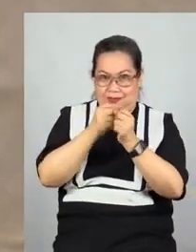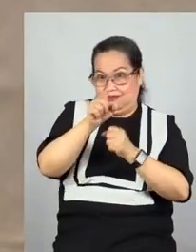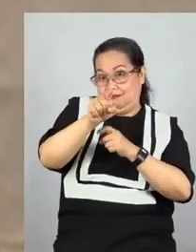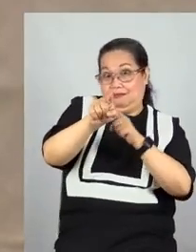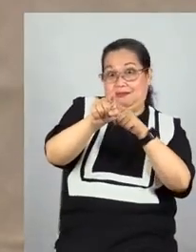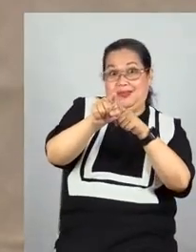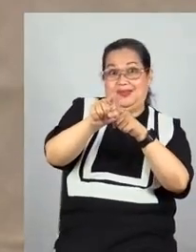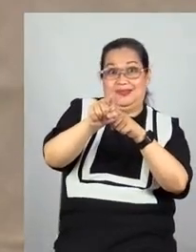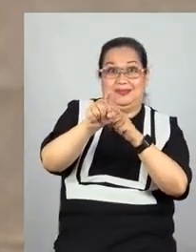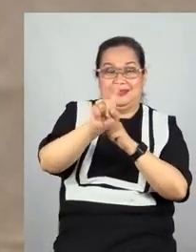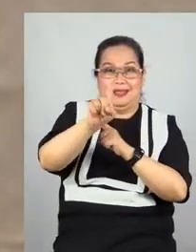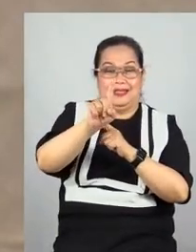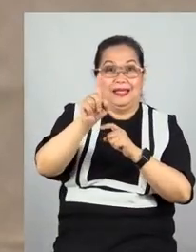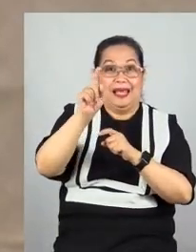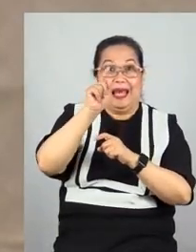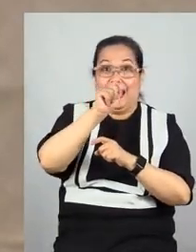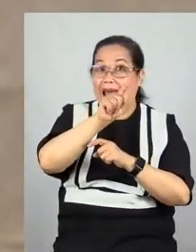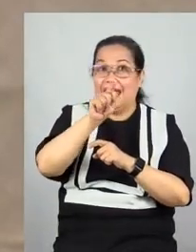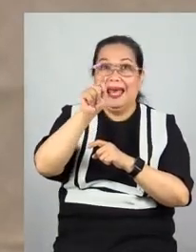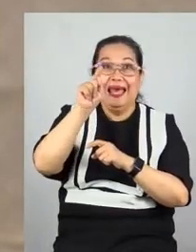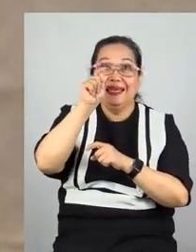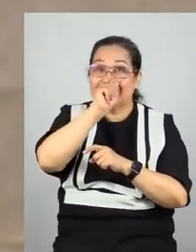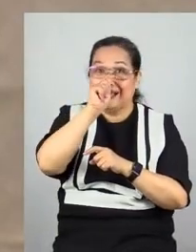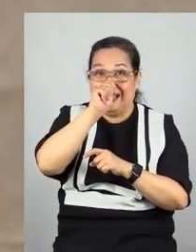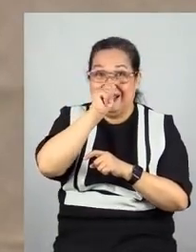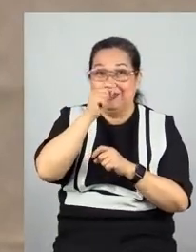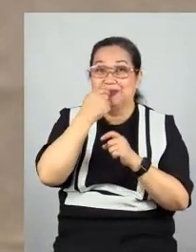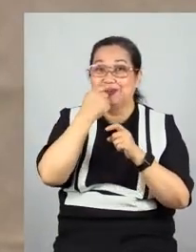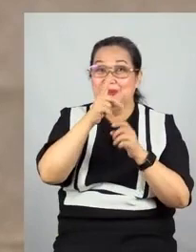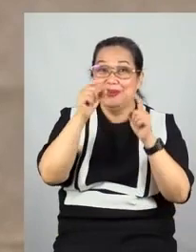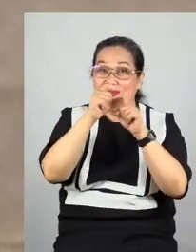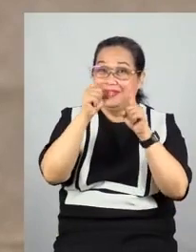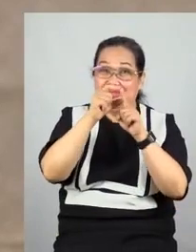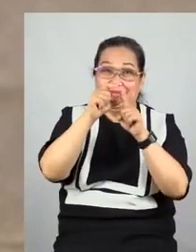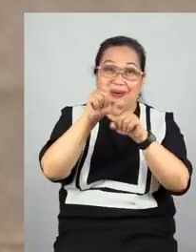sa Tagalog, ang haba, datapwat, no?